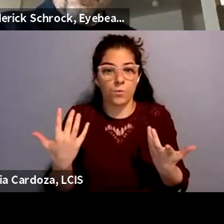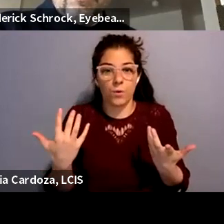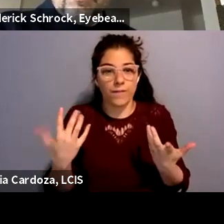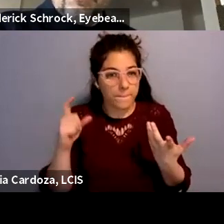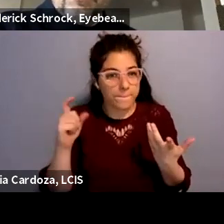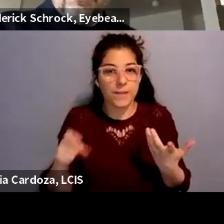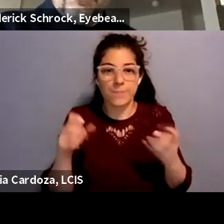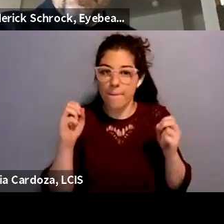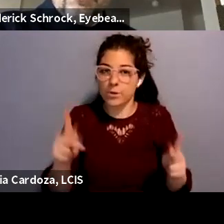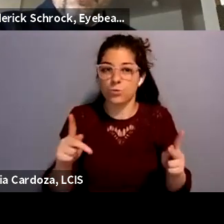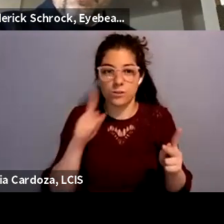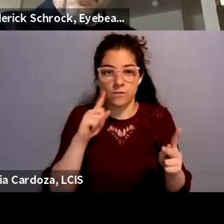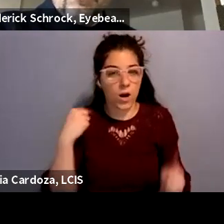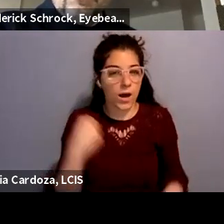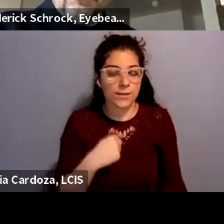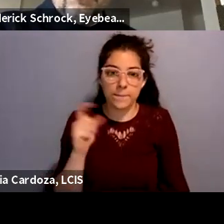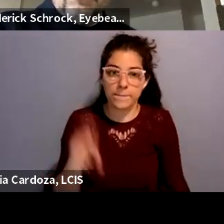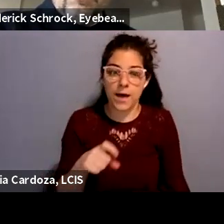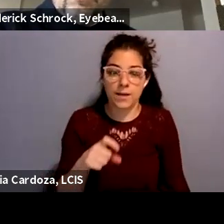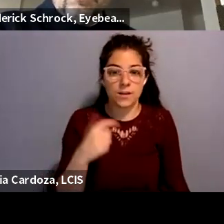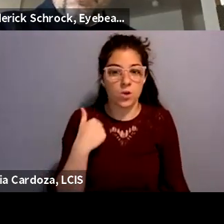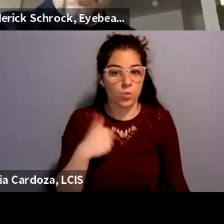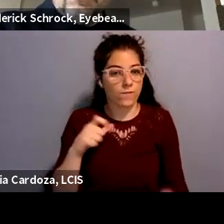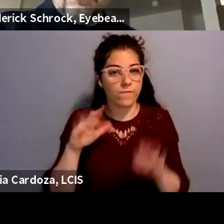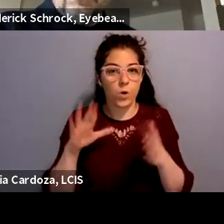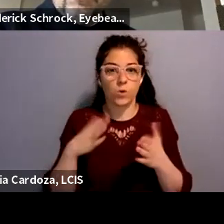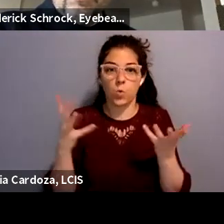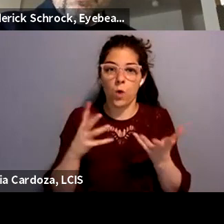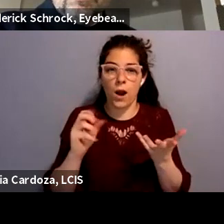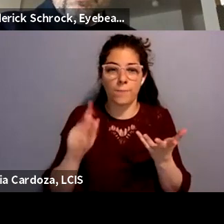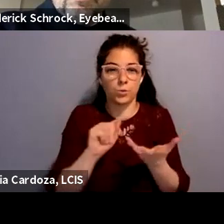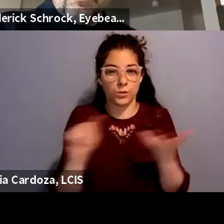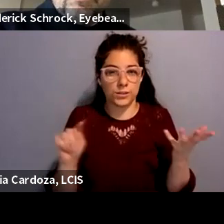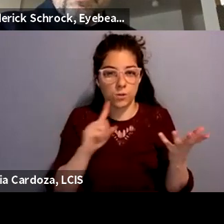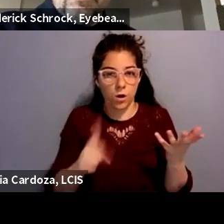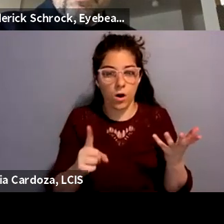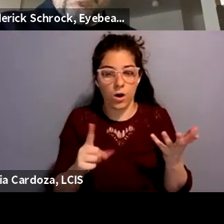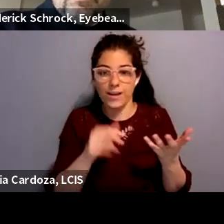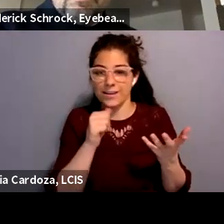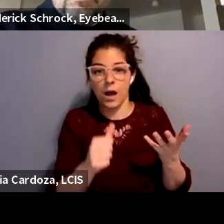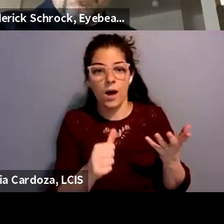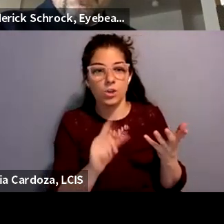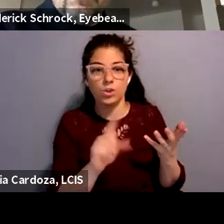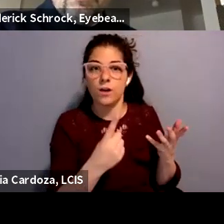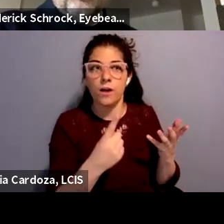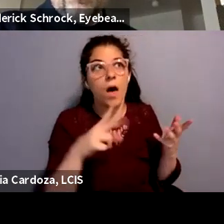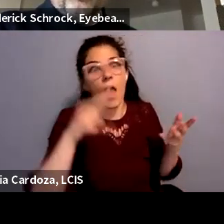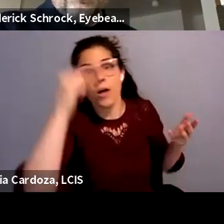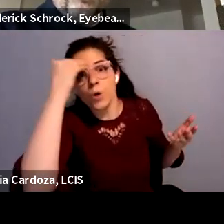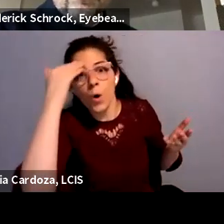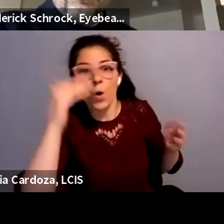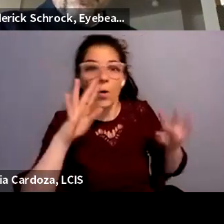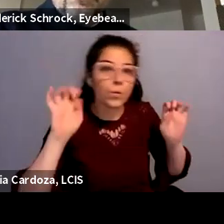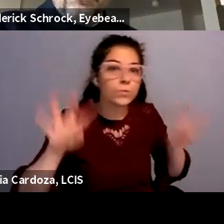be opportunities for us. And we've got to focus on what the opportunities are and not on the unknowns and not on